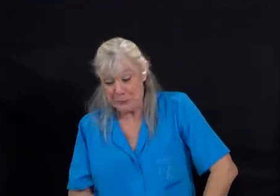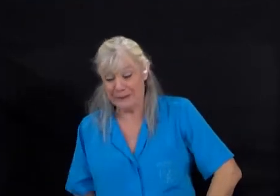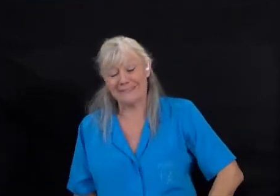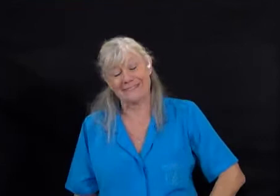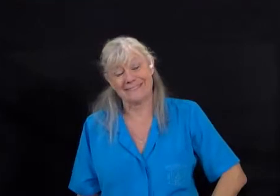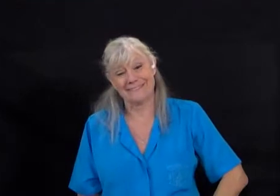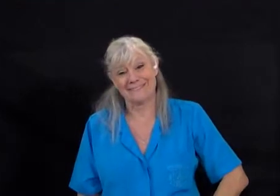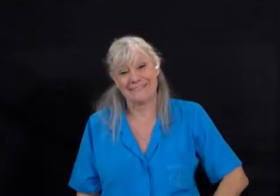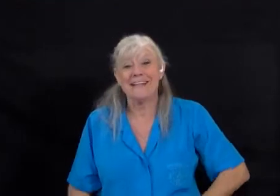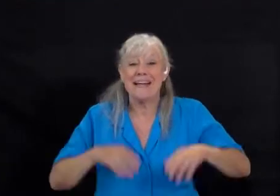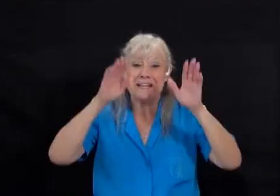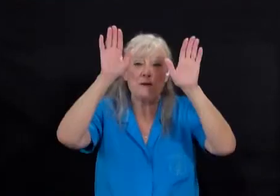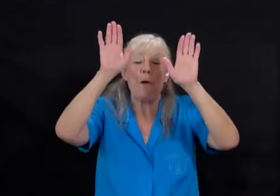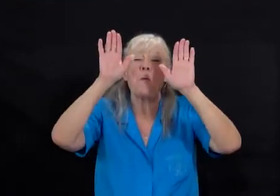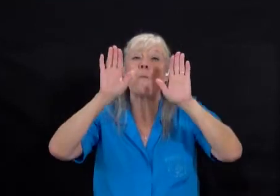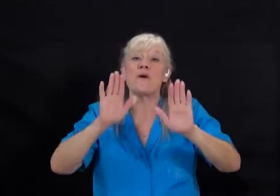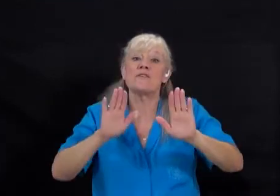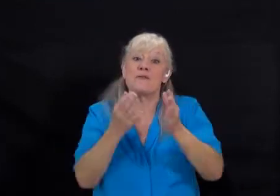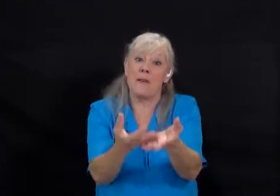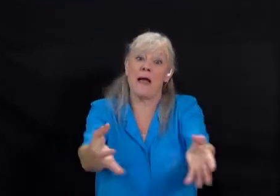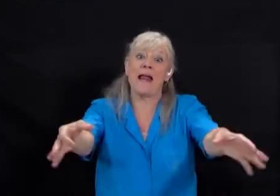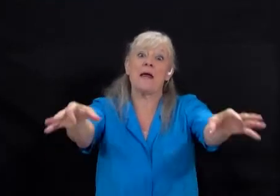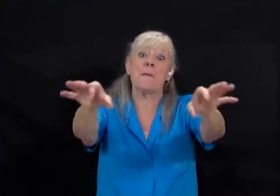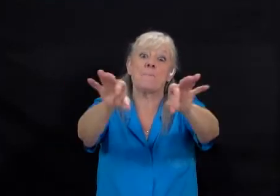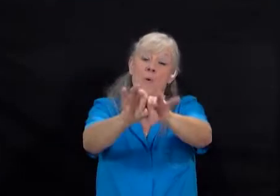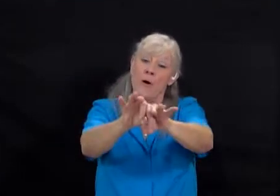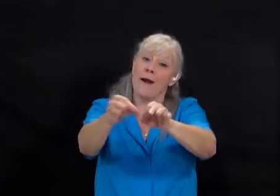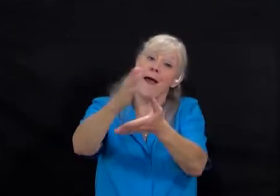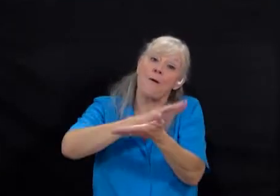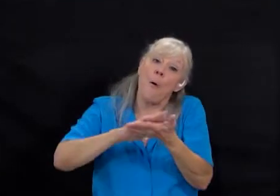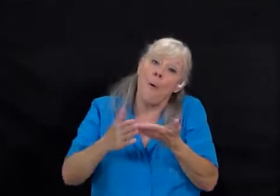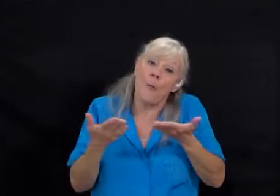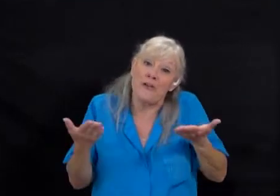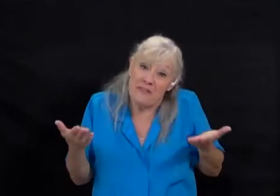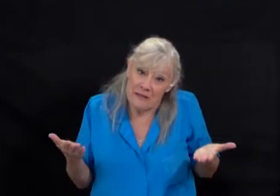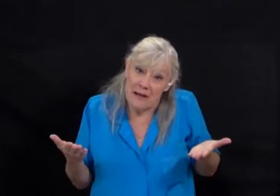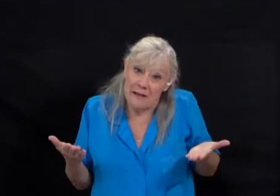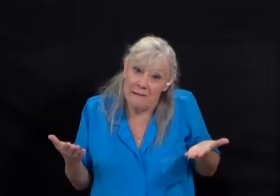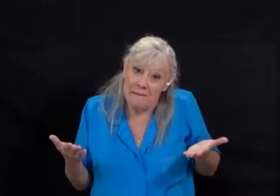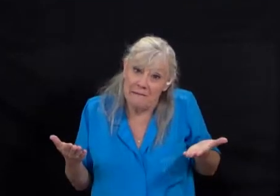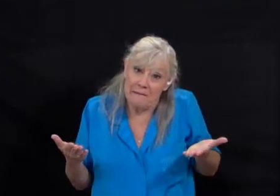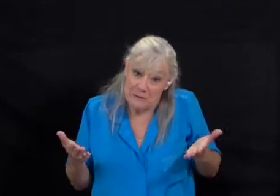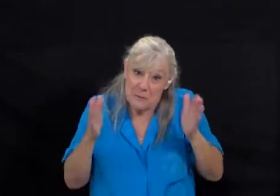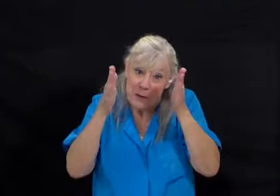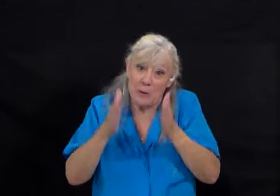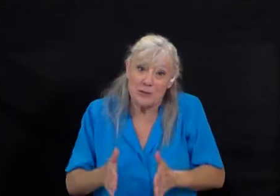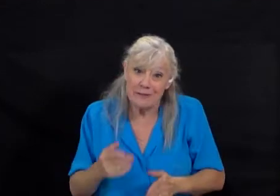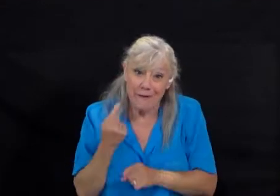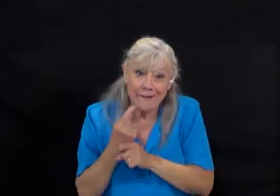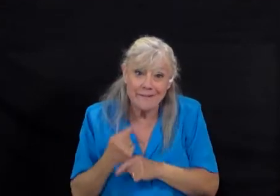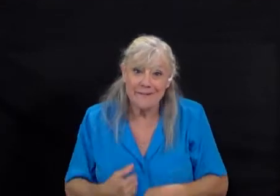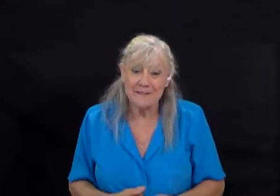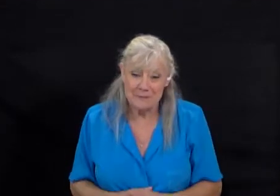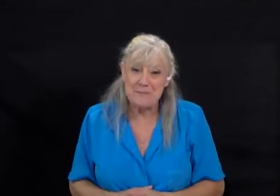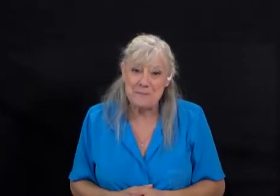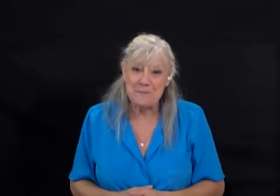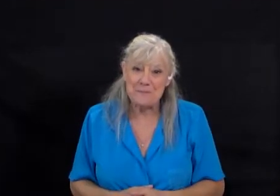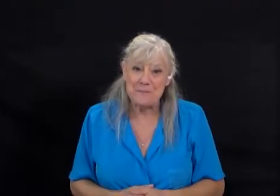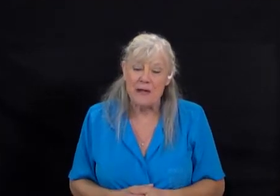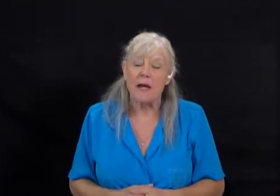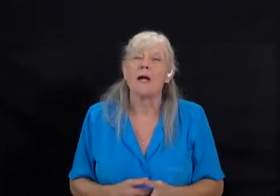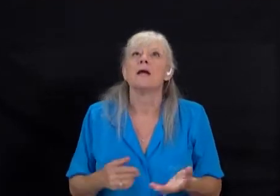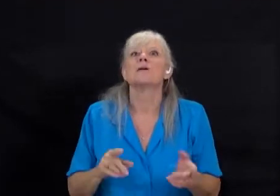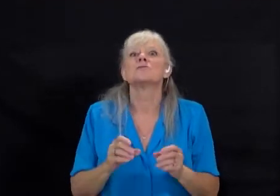wonderful and an important and a holy thing to be a human being. It is such